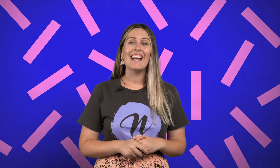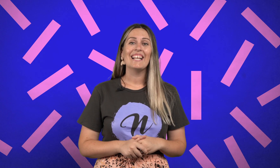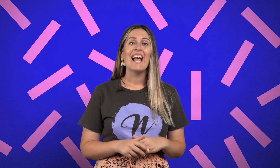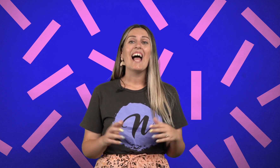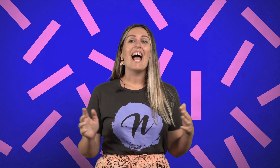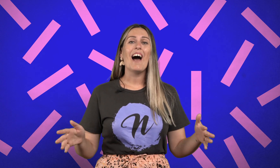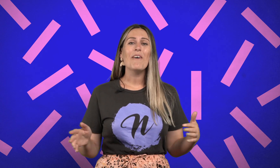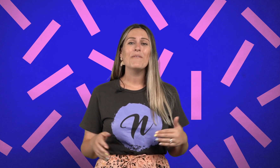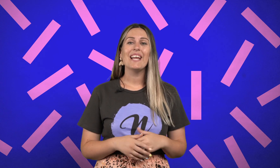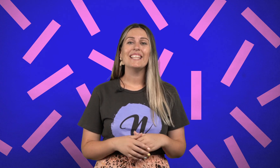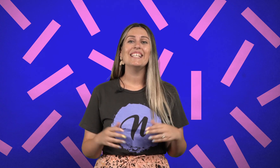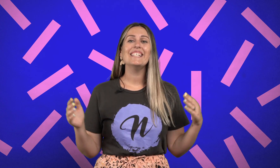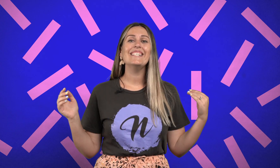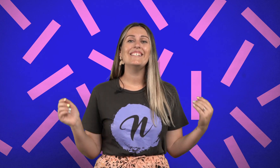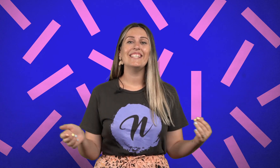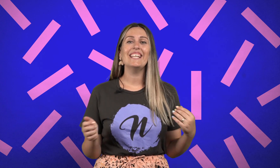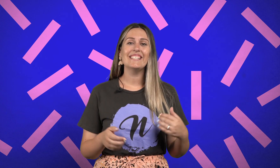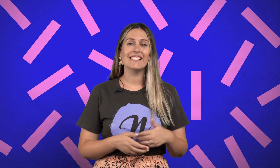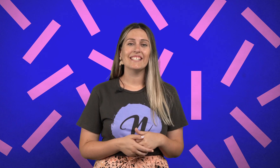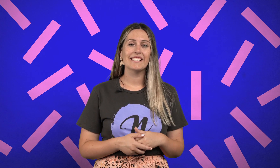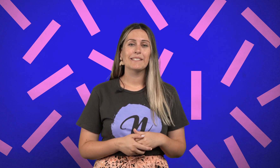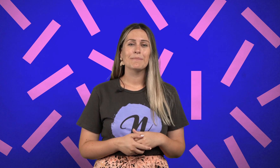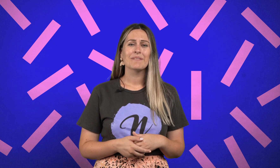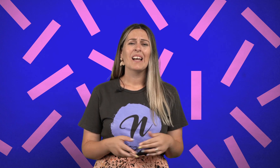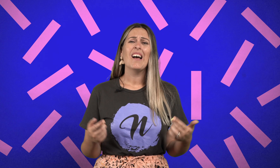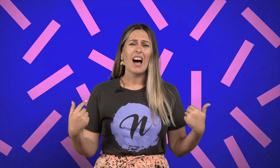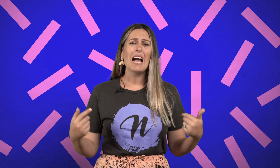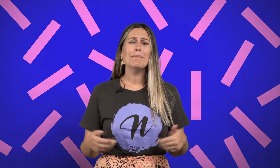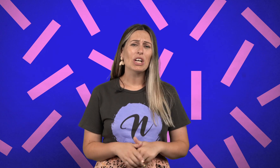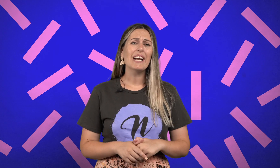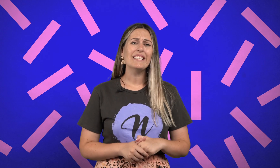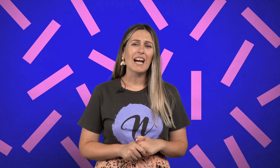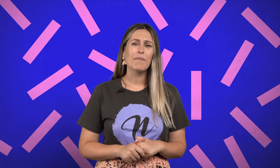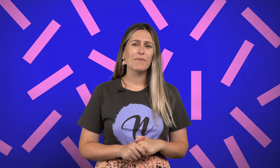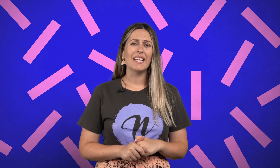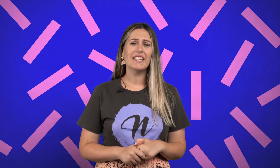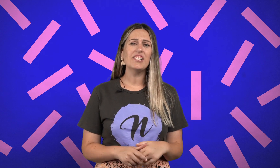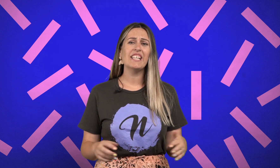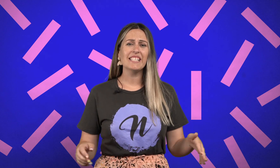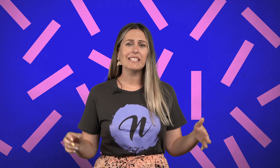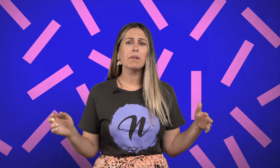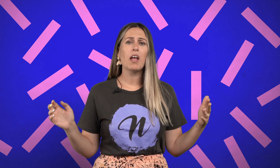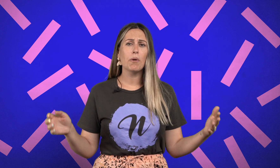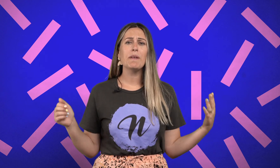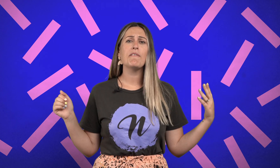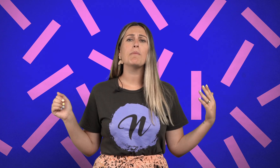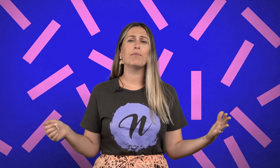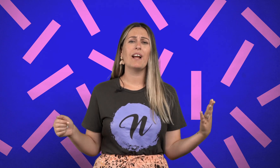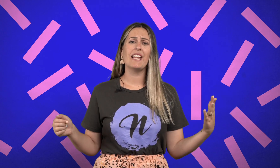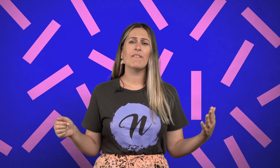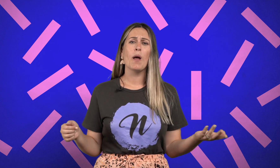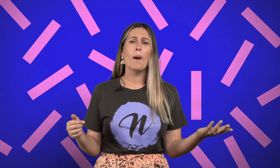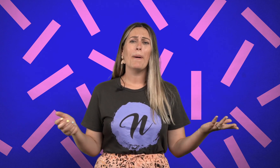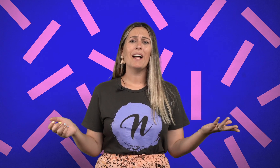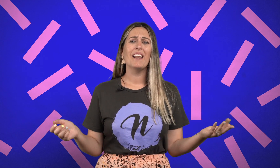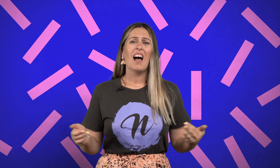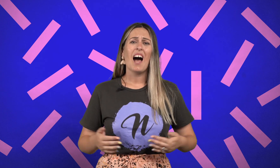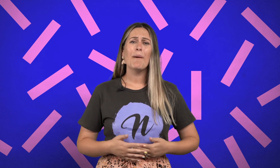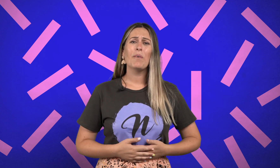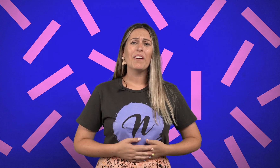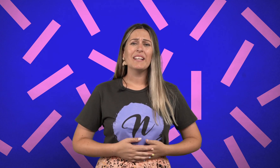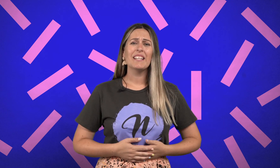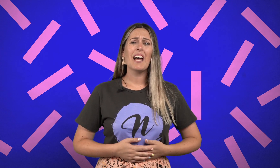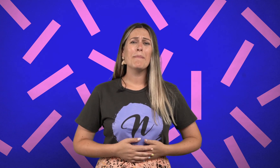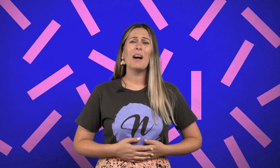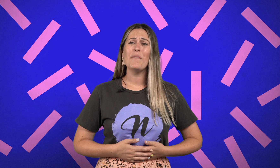That's right. Our faith is in Jesus. I'm trying to have faith that Jesus will help me feel brave, but